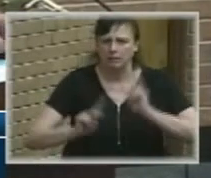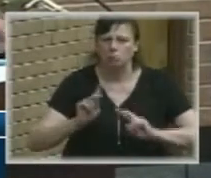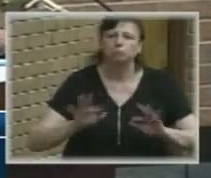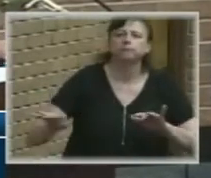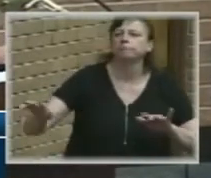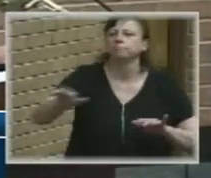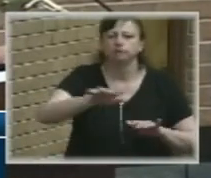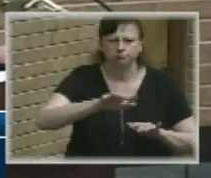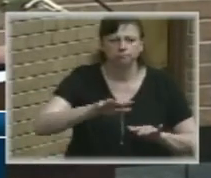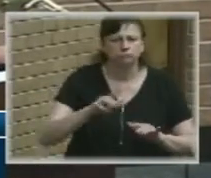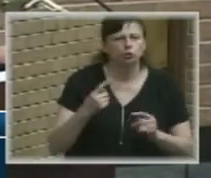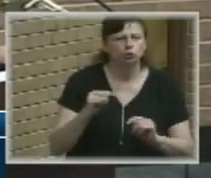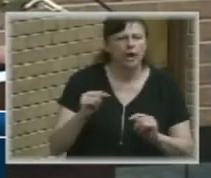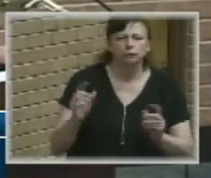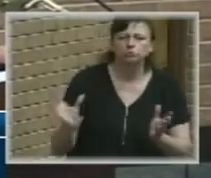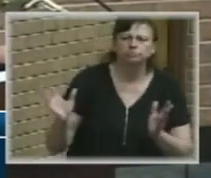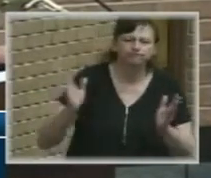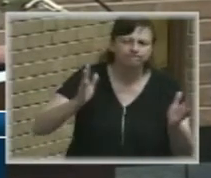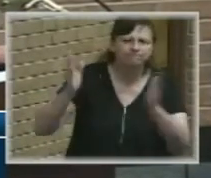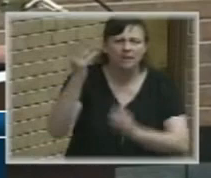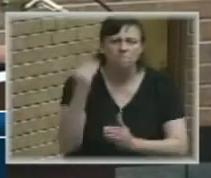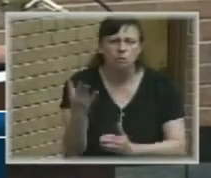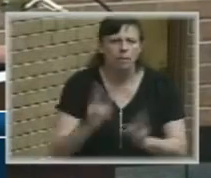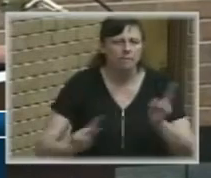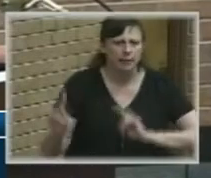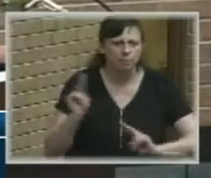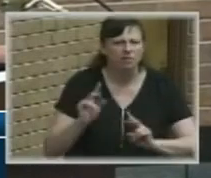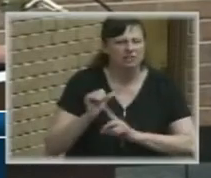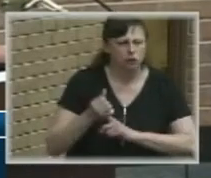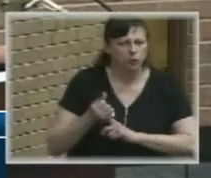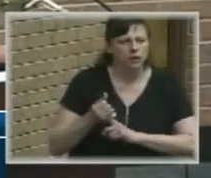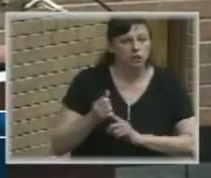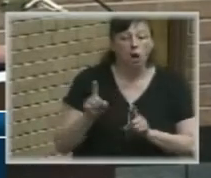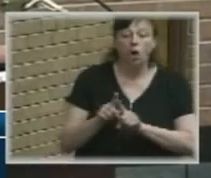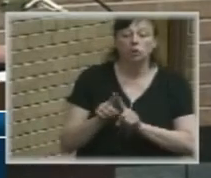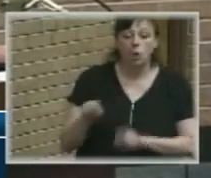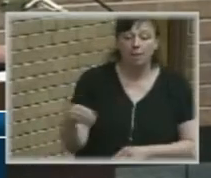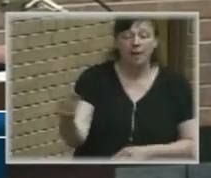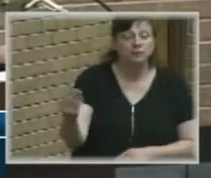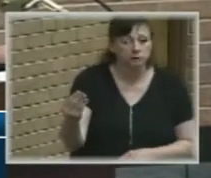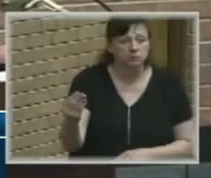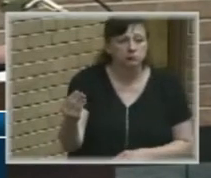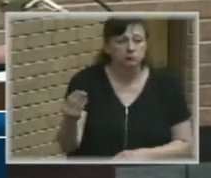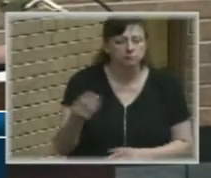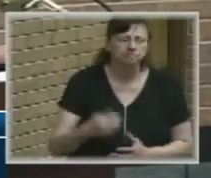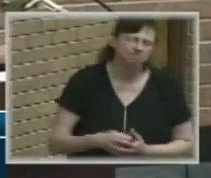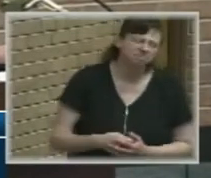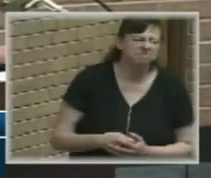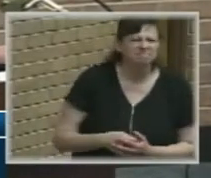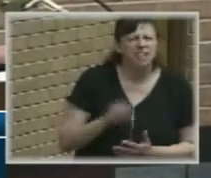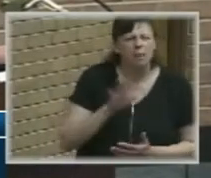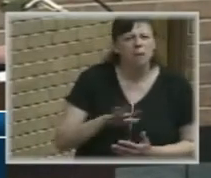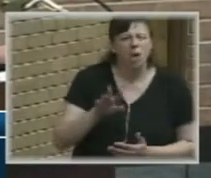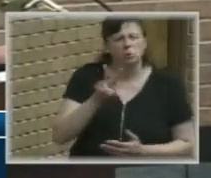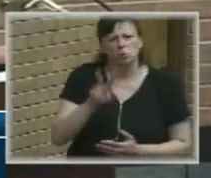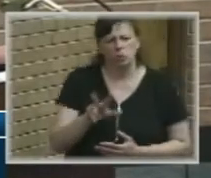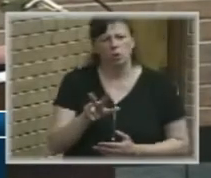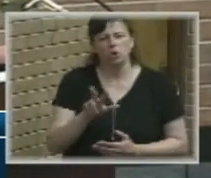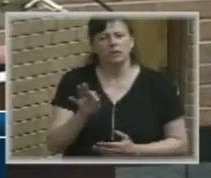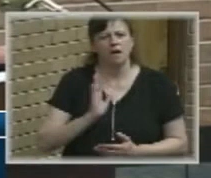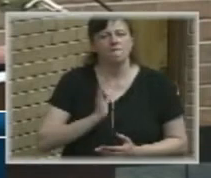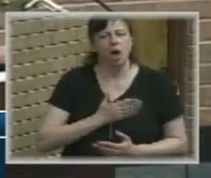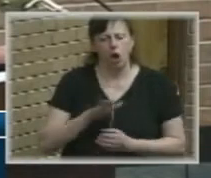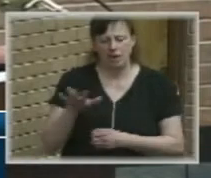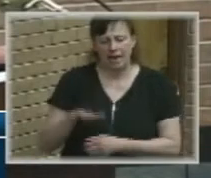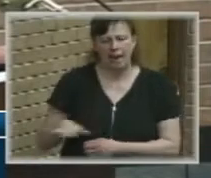others, and my neighbors doing the same. And I did pass out, have to admit I got worn out. I did about 2/3 of our